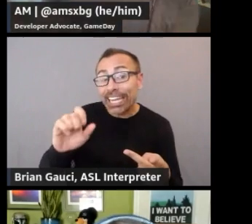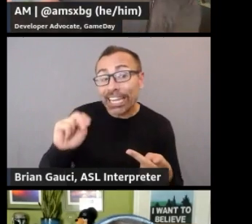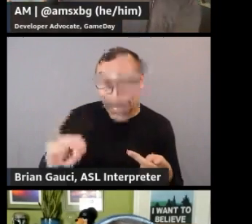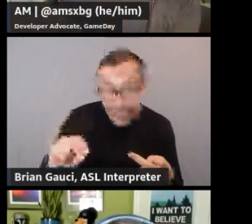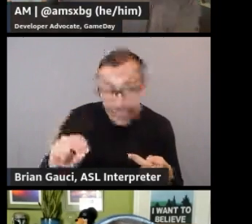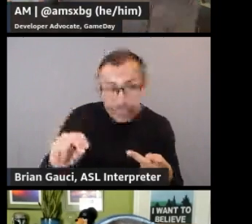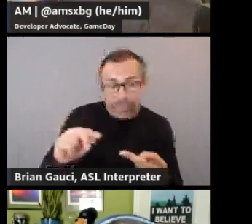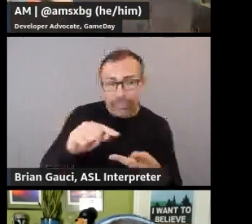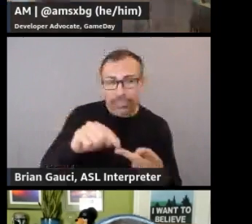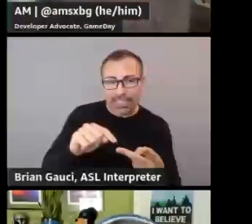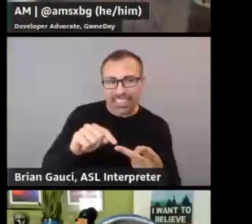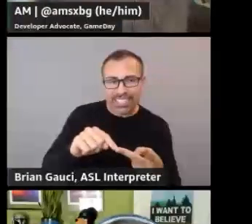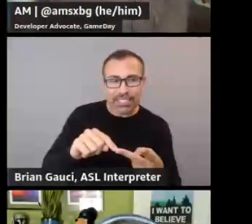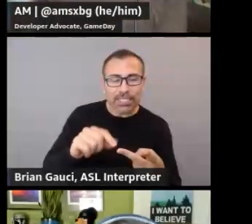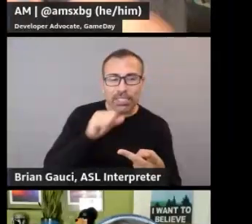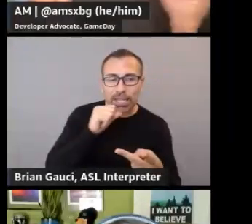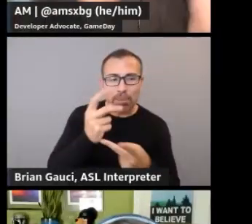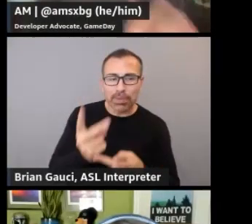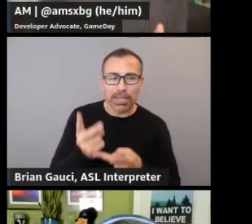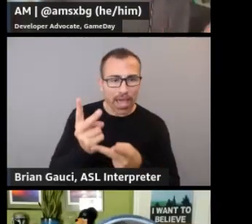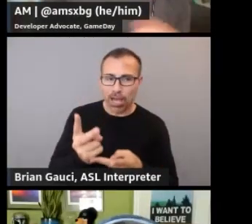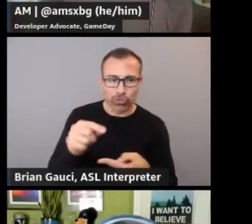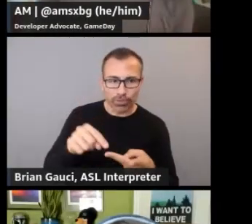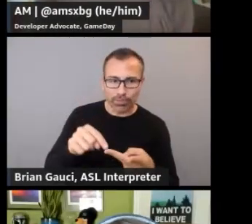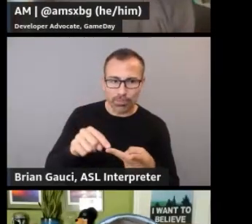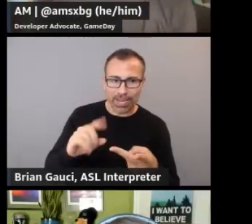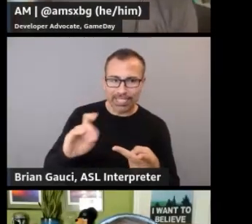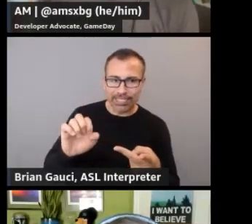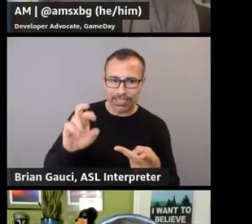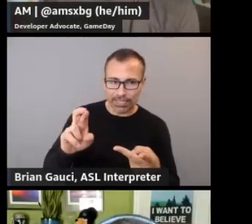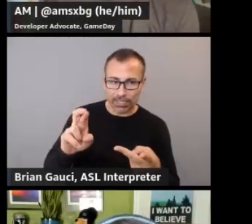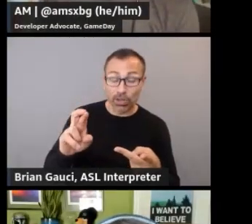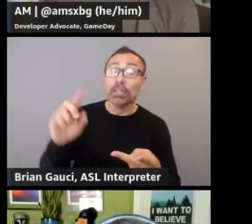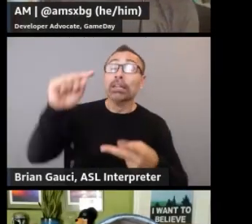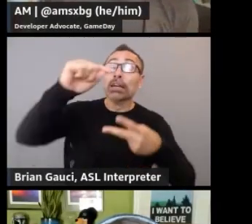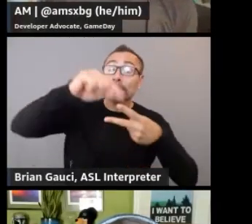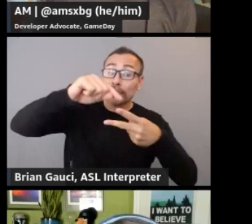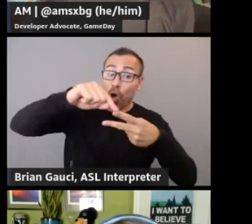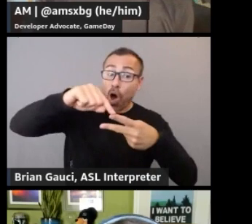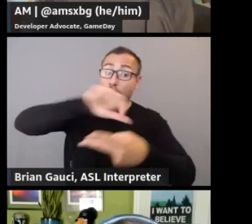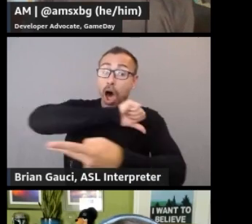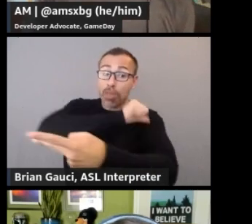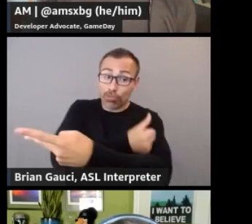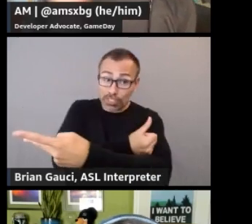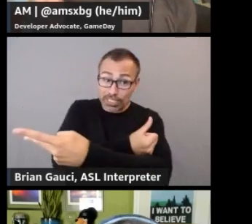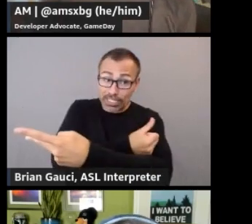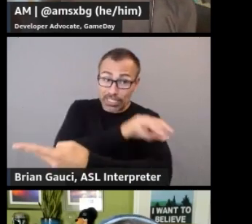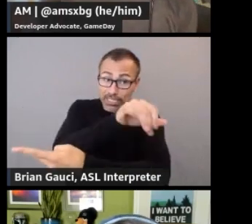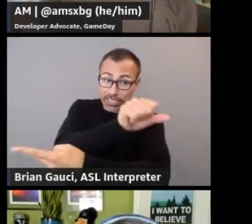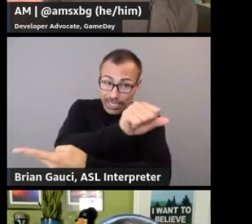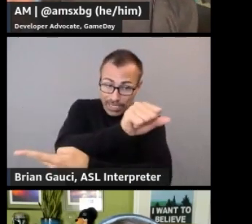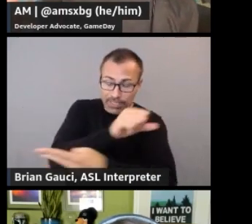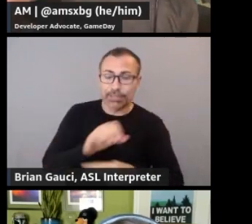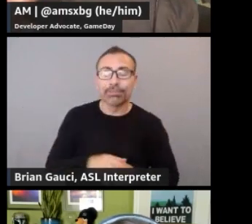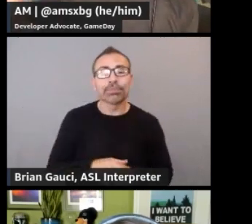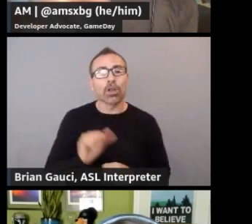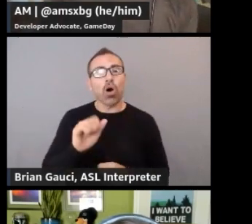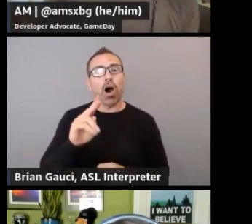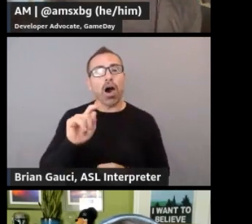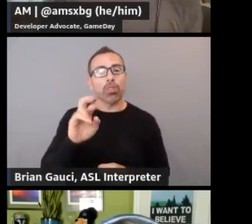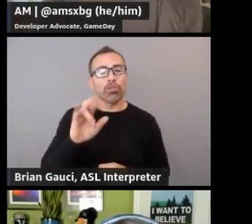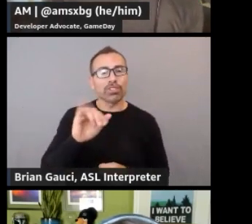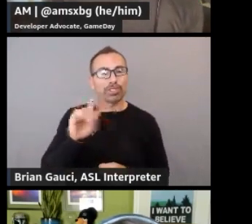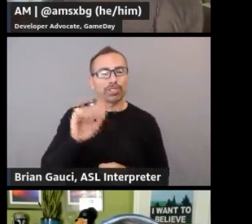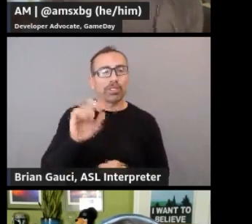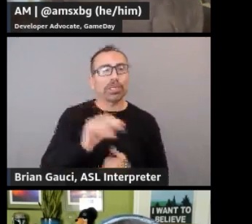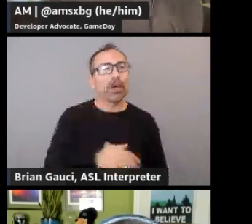is not being handled by Cedar, right? Cedar's handling the authorization side. Mike, I loved you dropped it